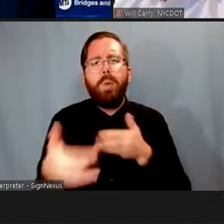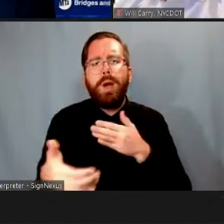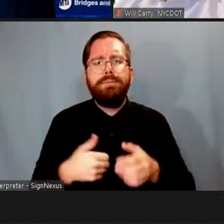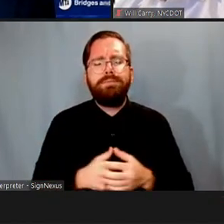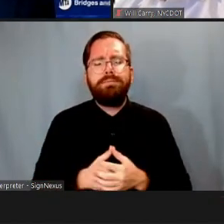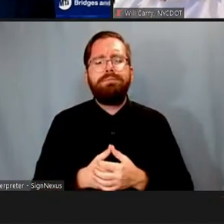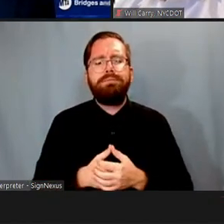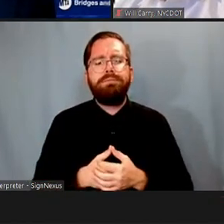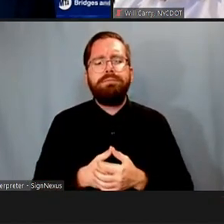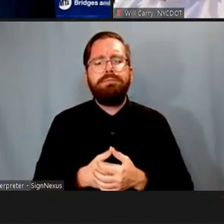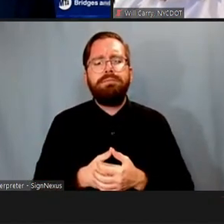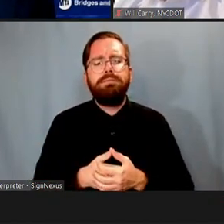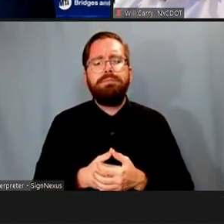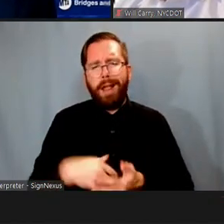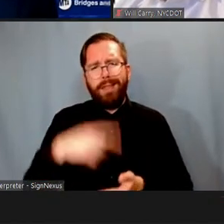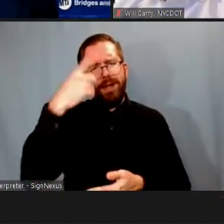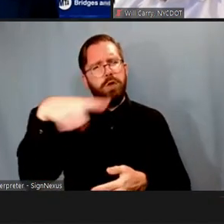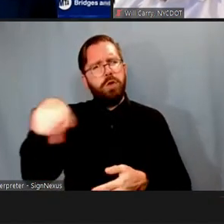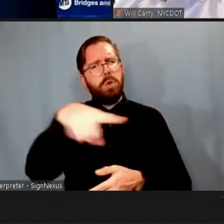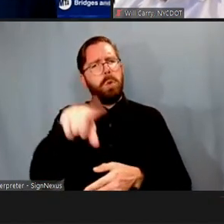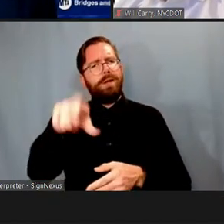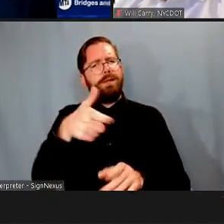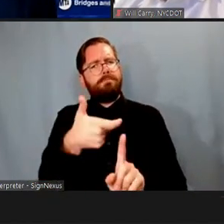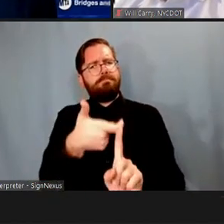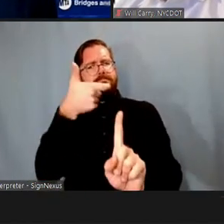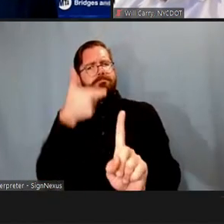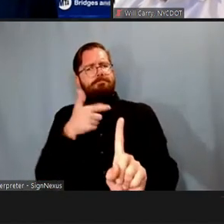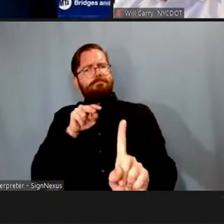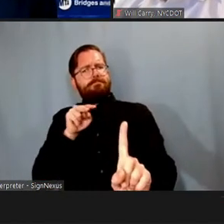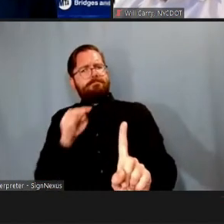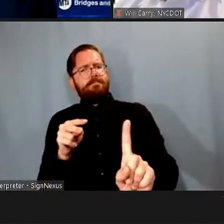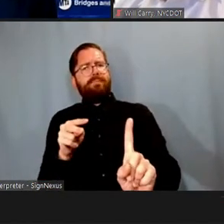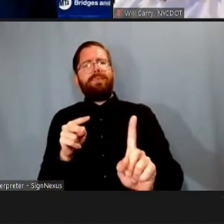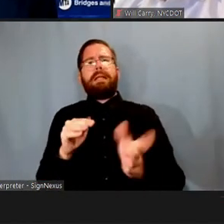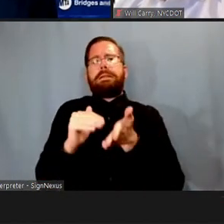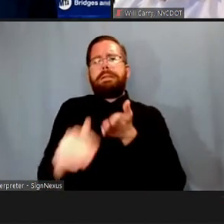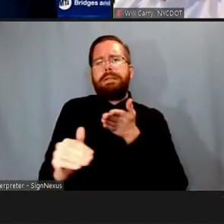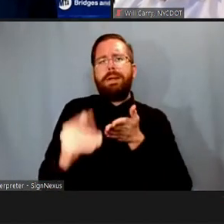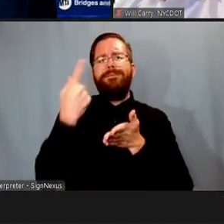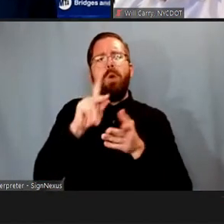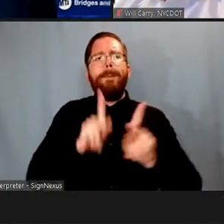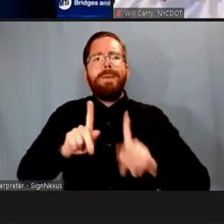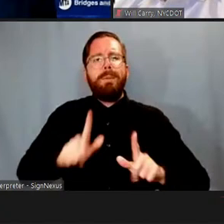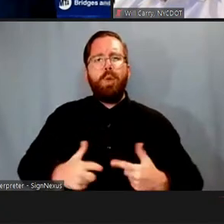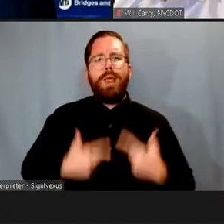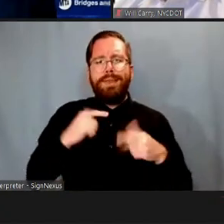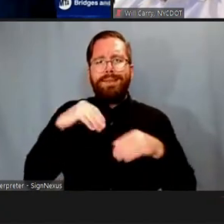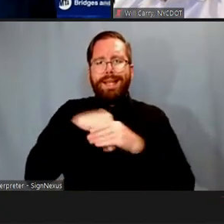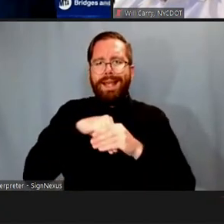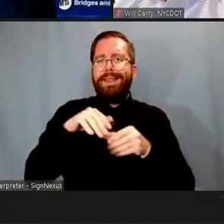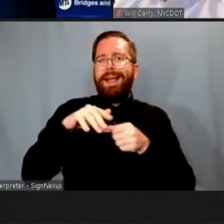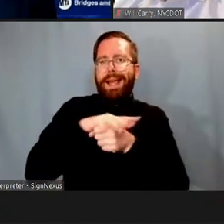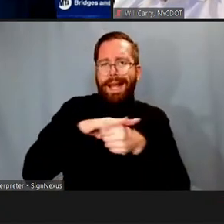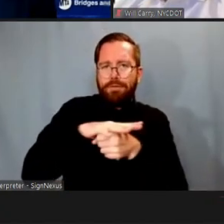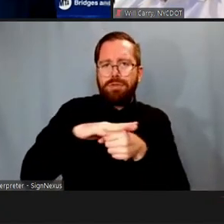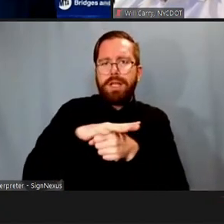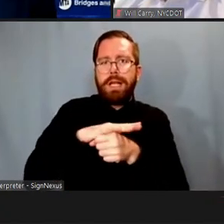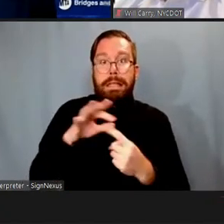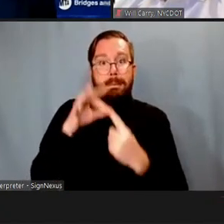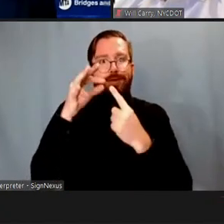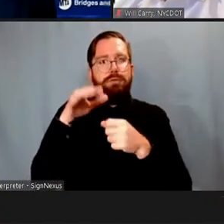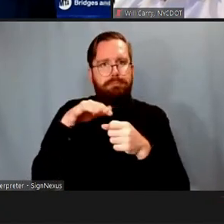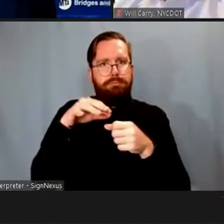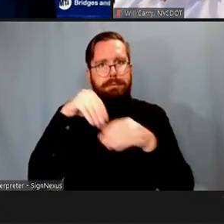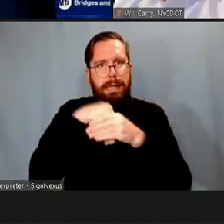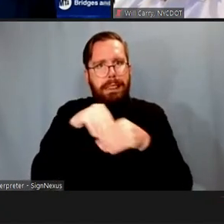at having some exemptions especially for people who live in this area so every time i i move my car i'm going to